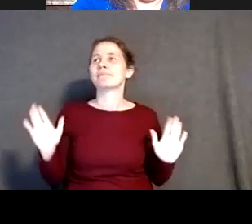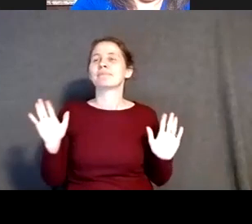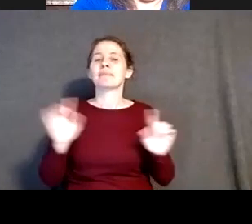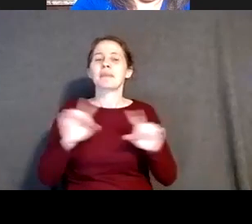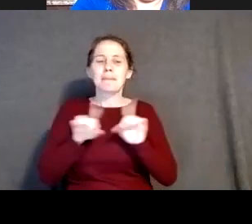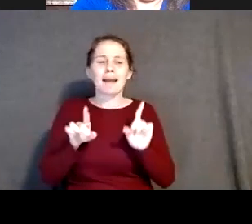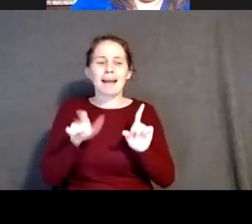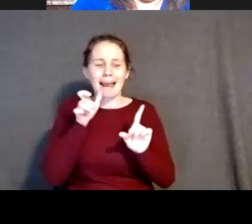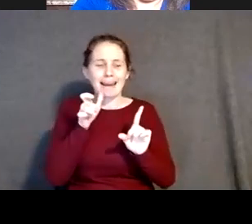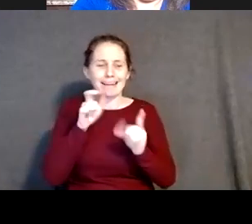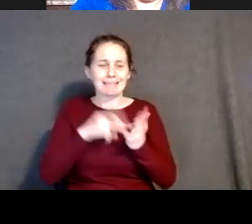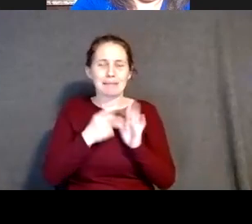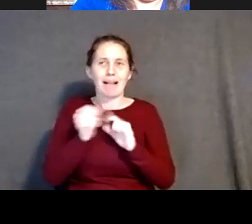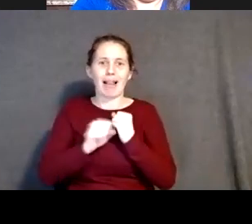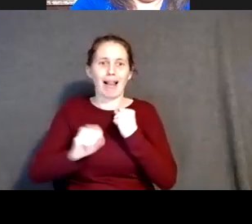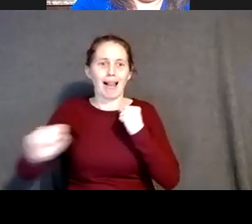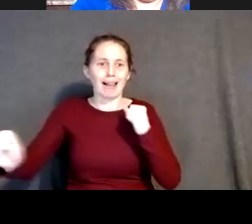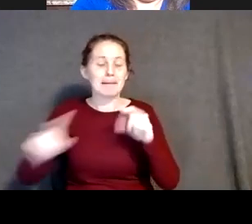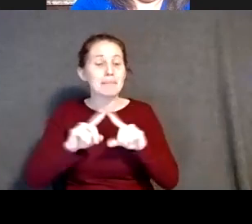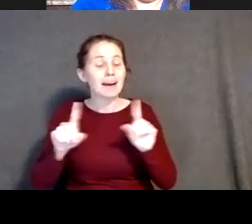I didn't mean to go on this trail, but